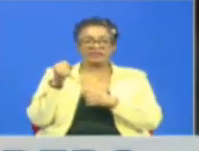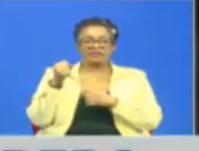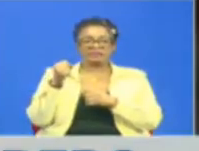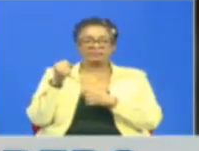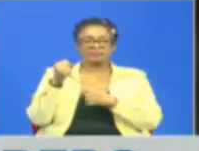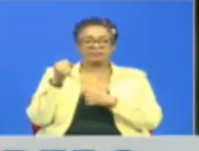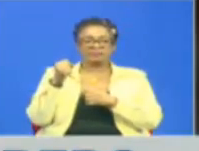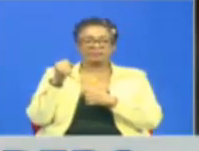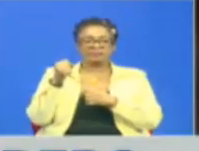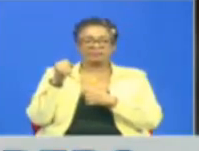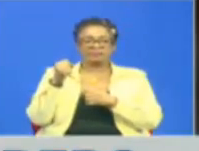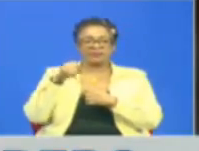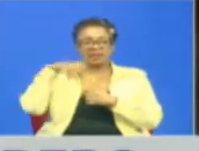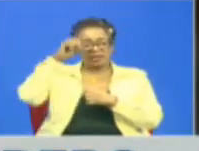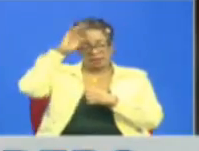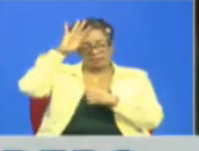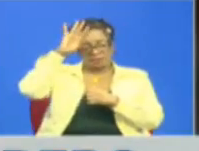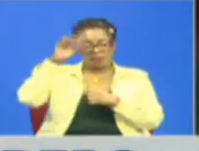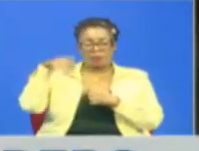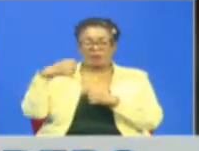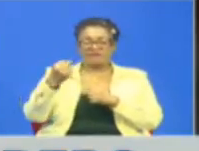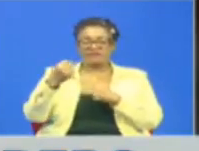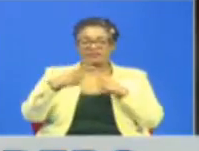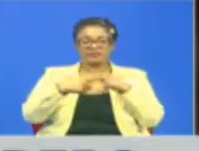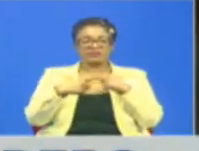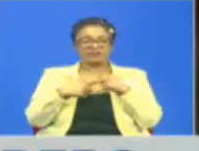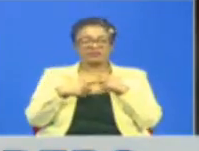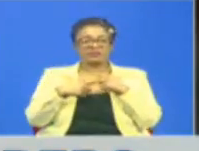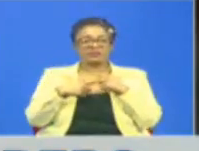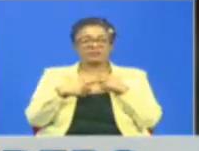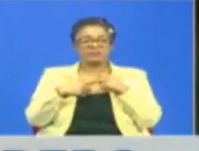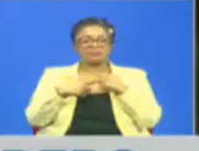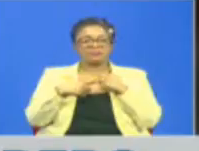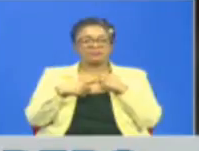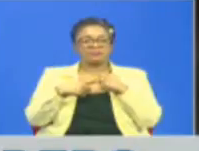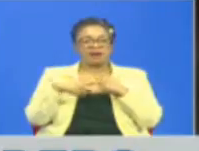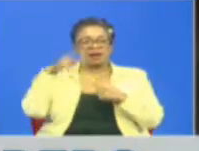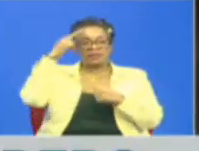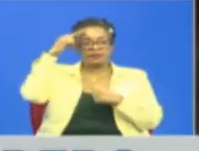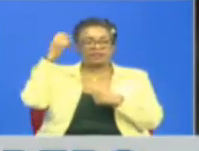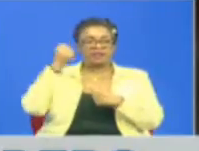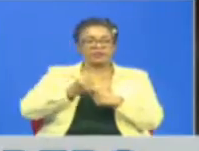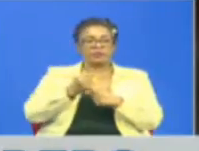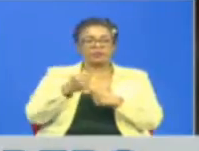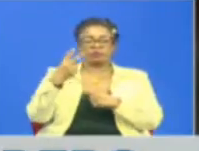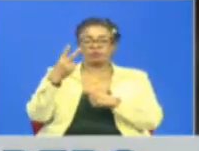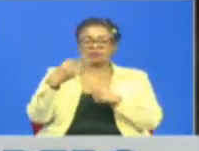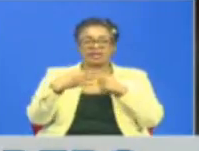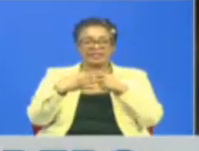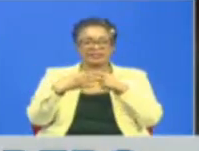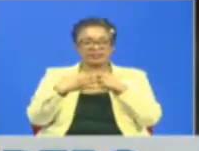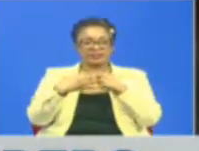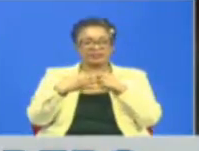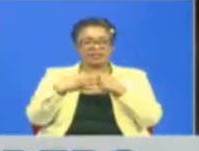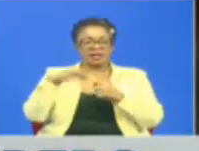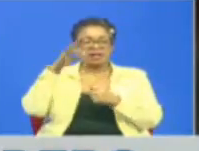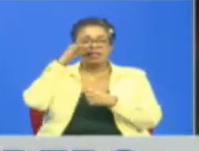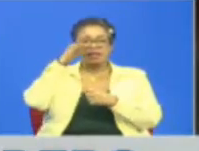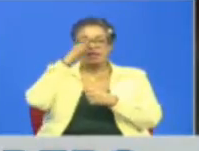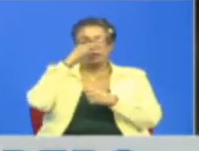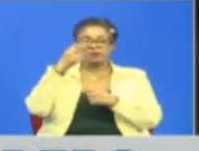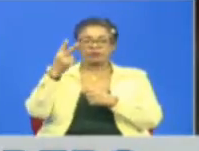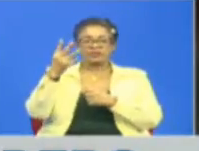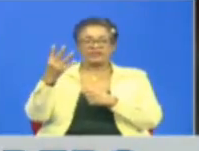cases. Kiambu County has recorded 56 new infections, Kajiado 28, Nyeri 24,